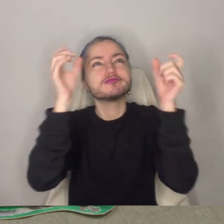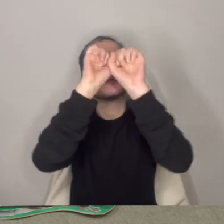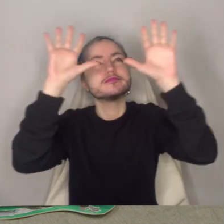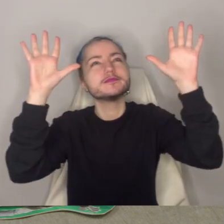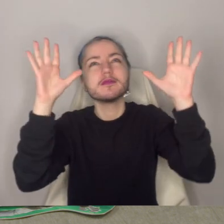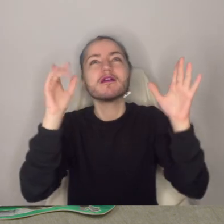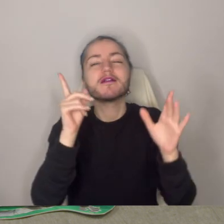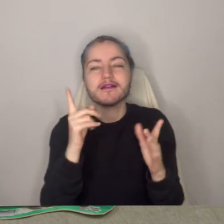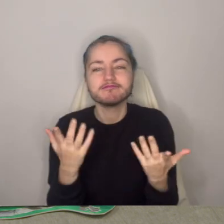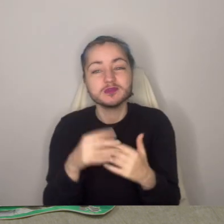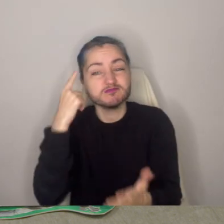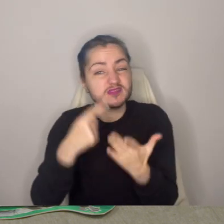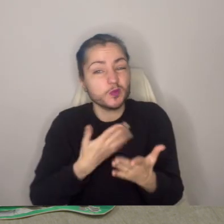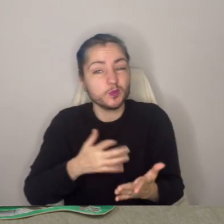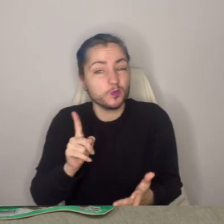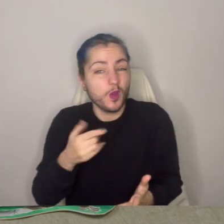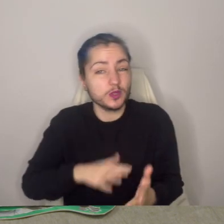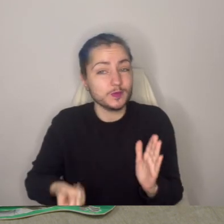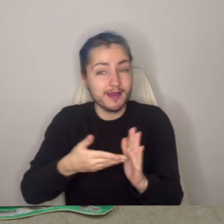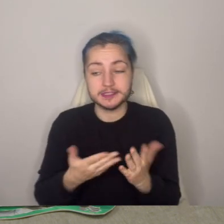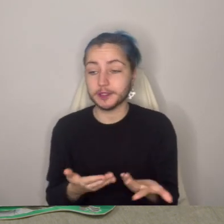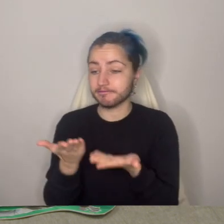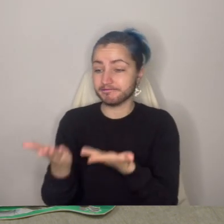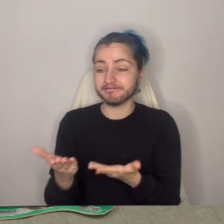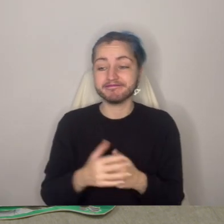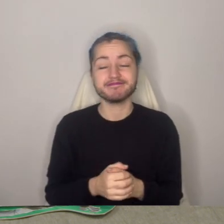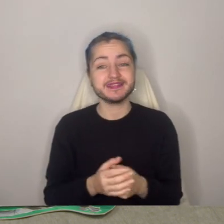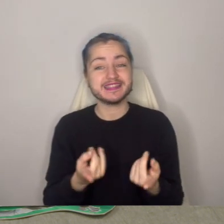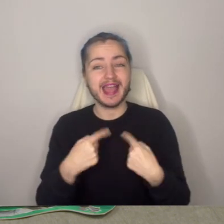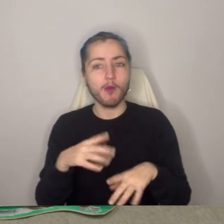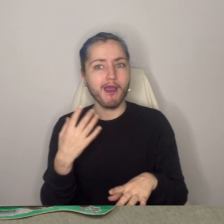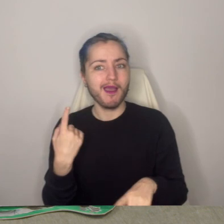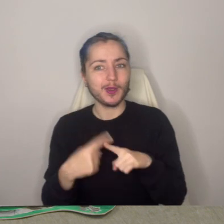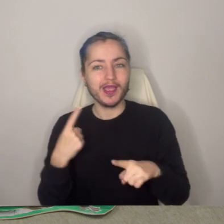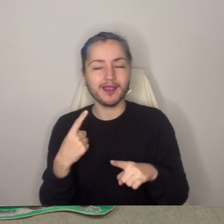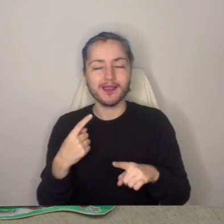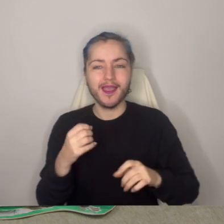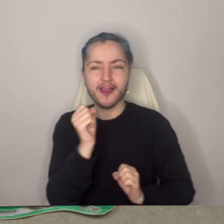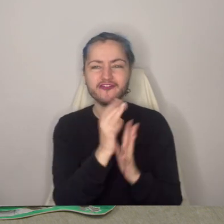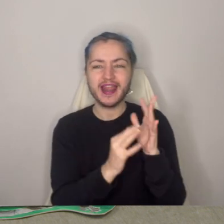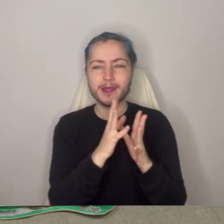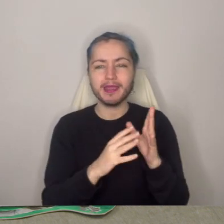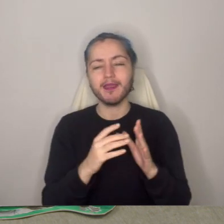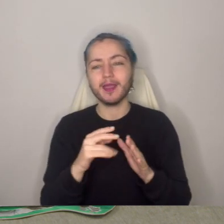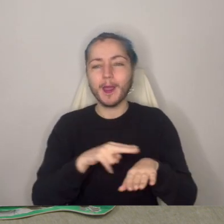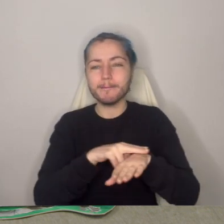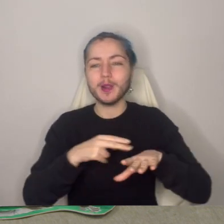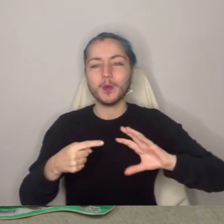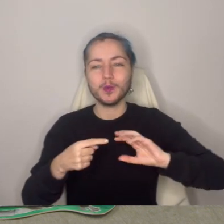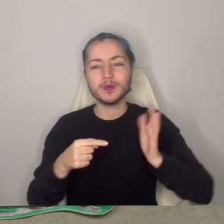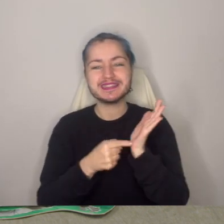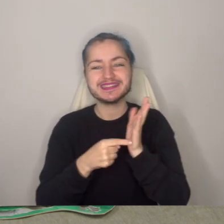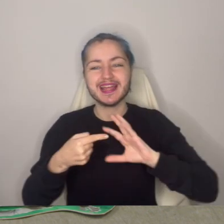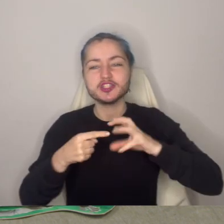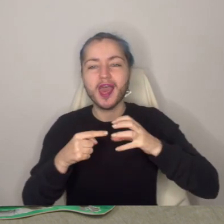do what you like. So this is our really quick flaming blue Tanzanite protea.